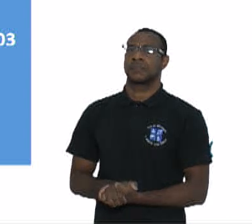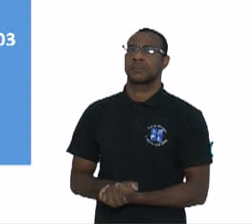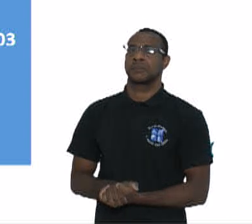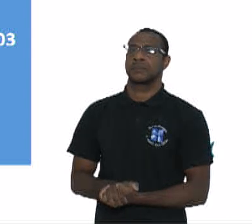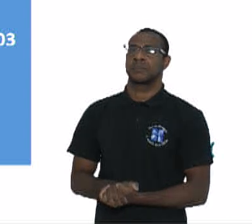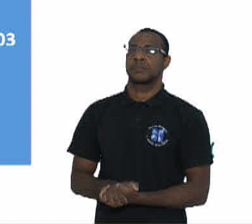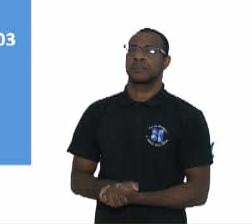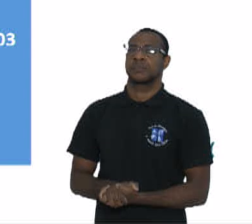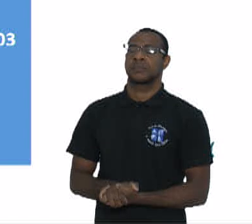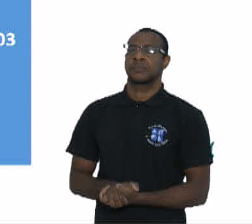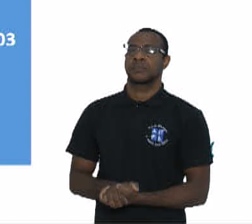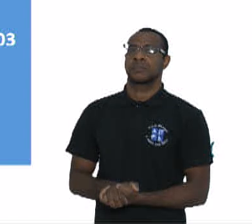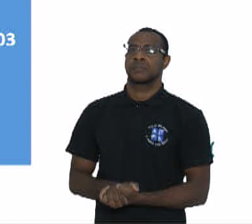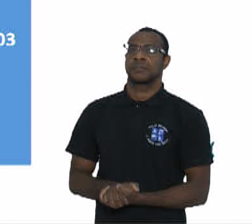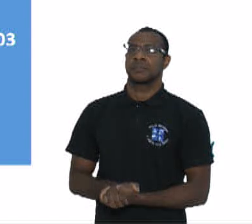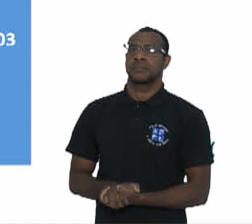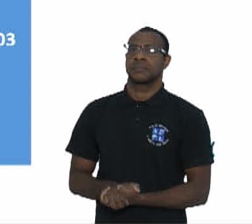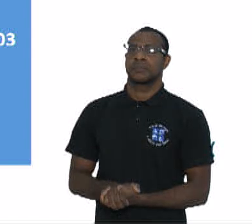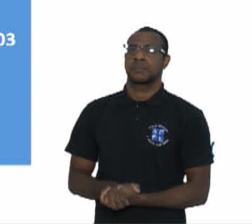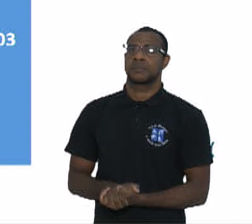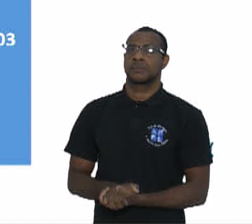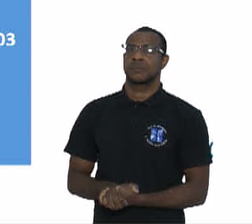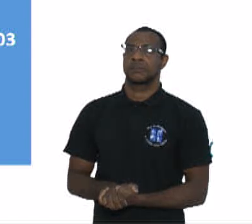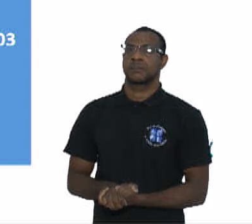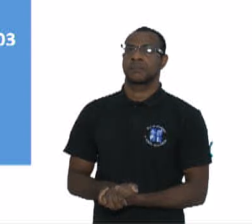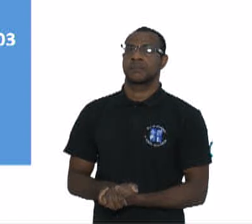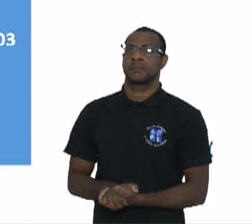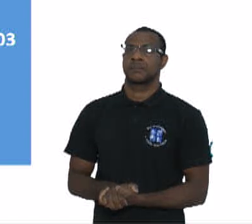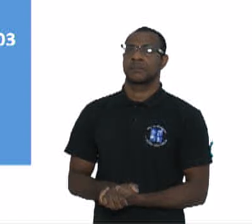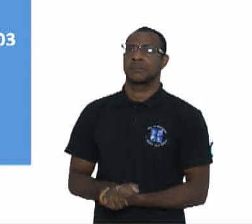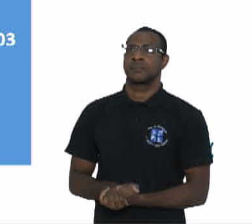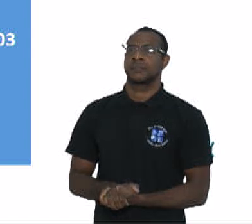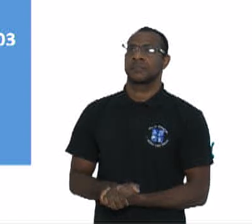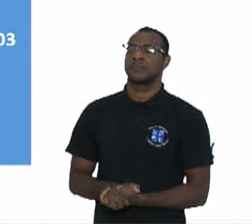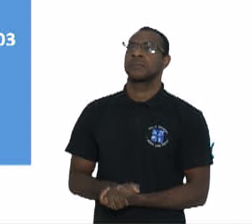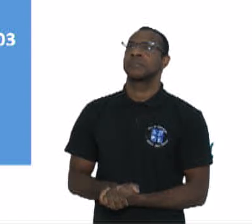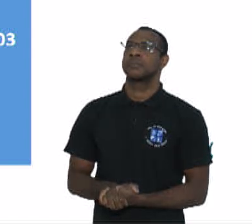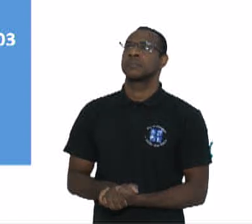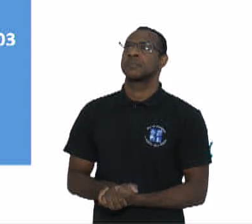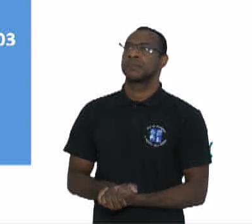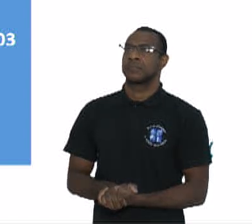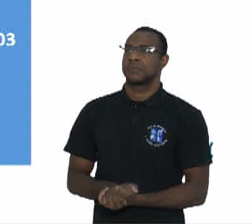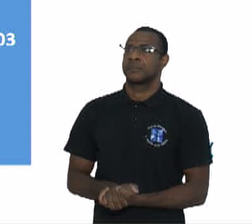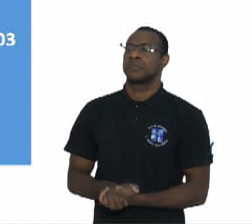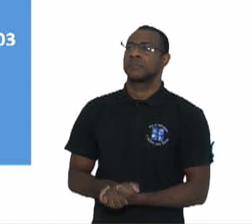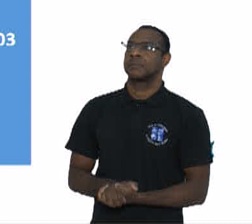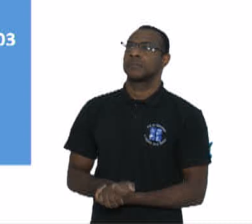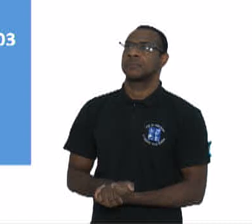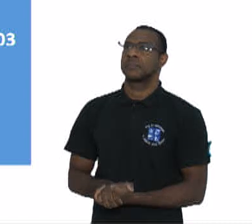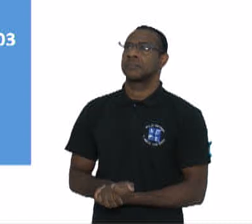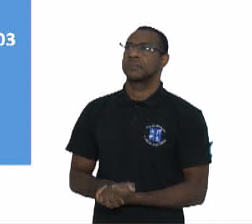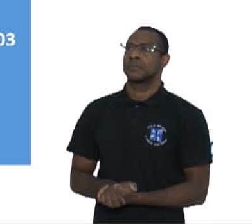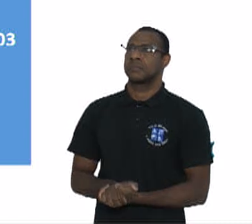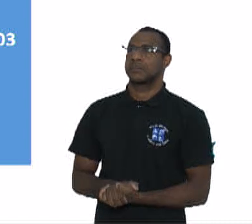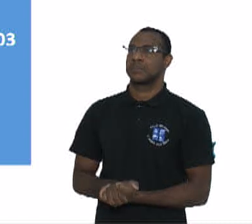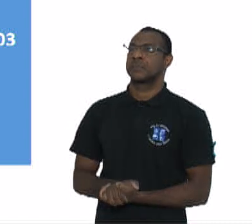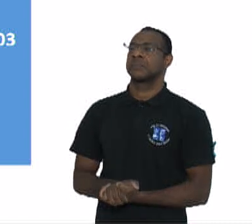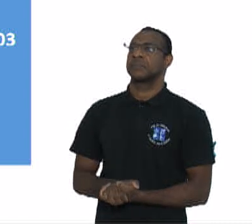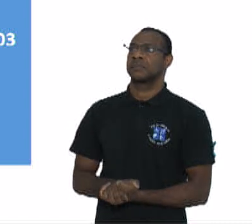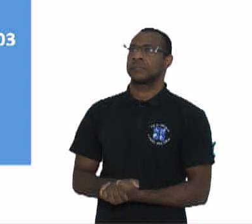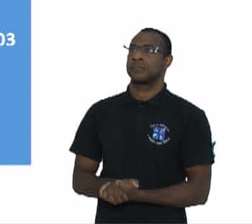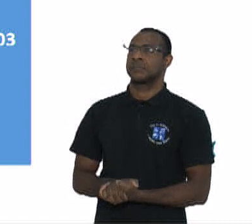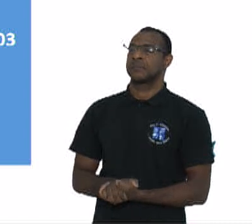it's fantastic, very modern, and it also has a pool. I liked the town, I walked